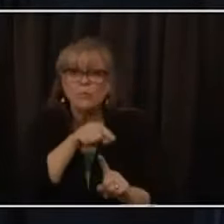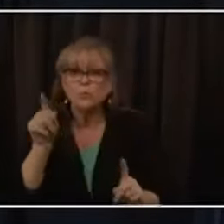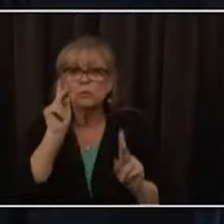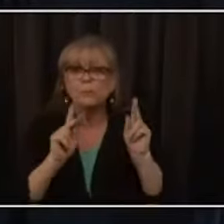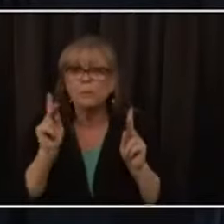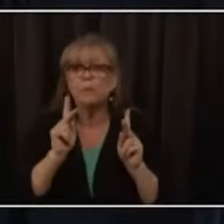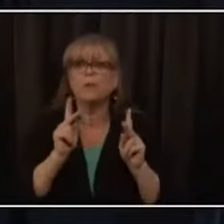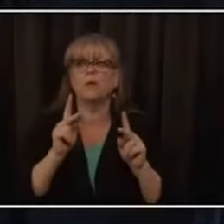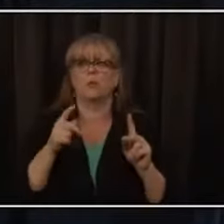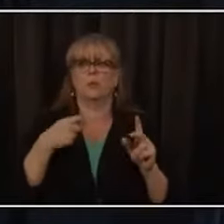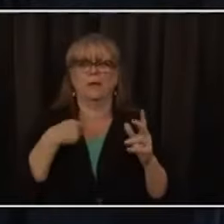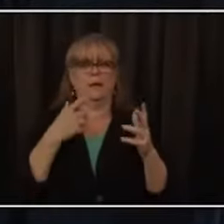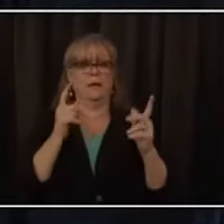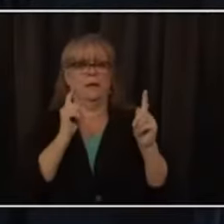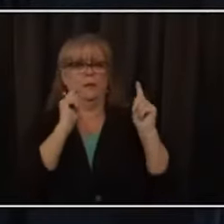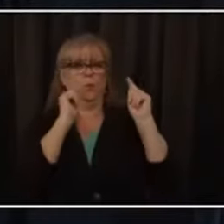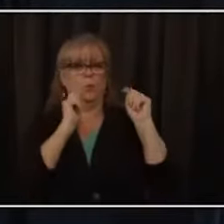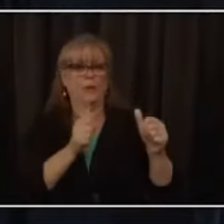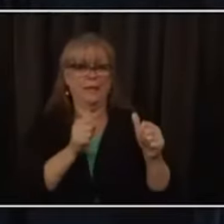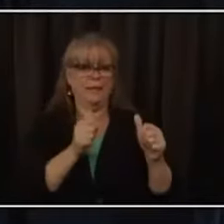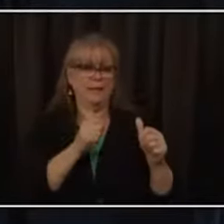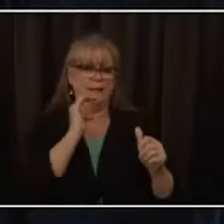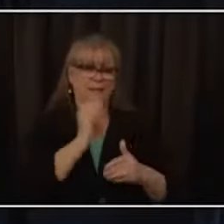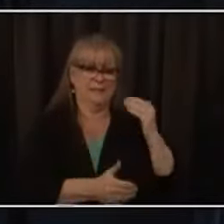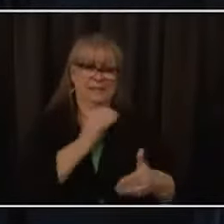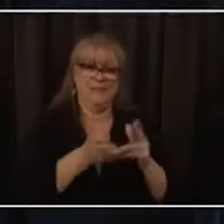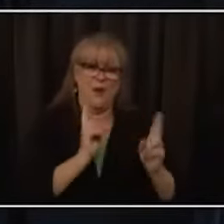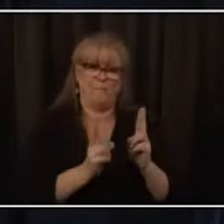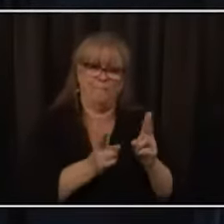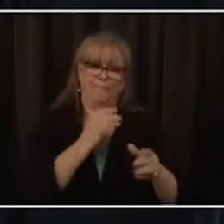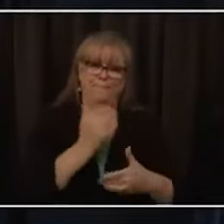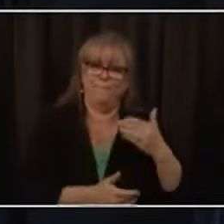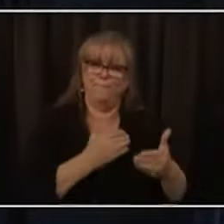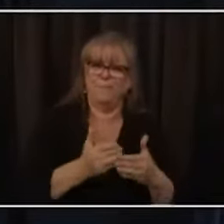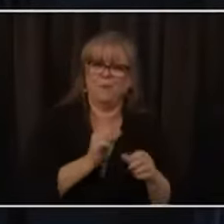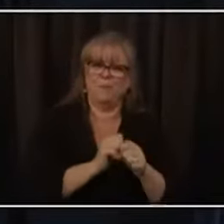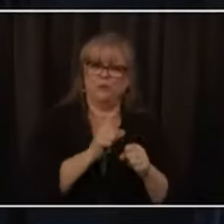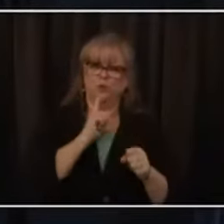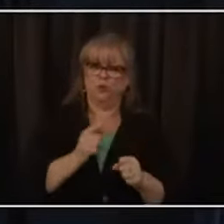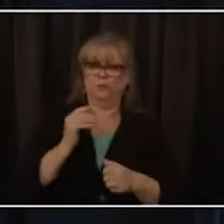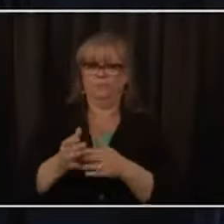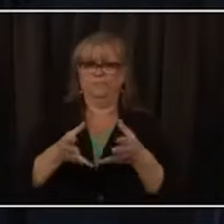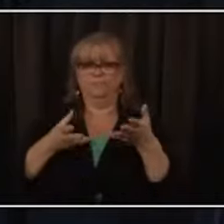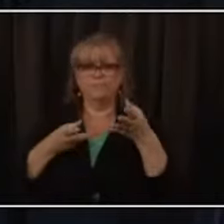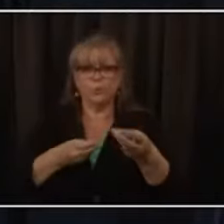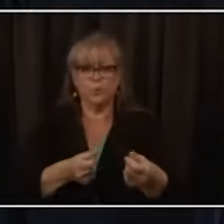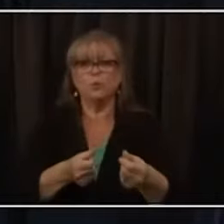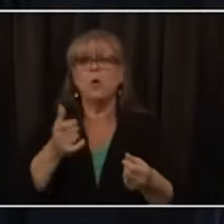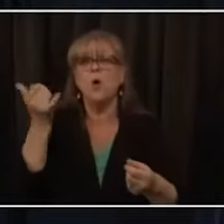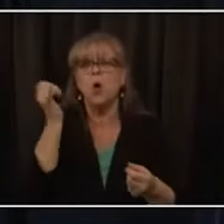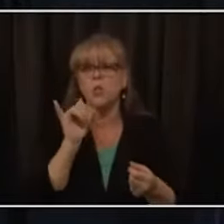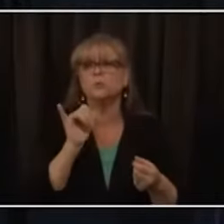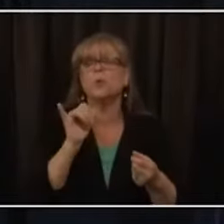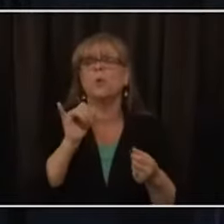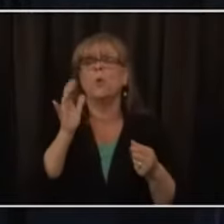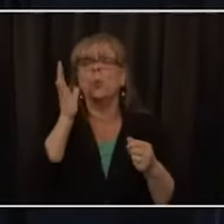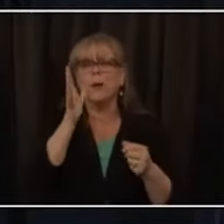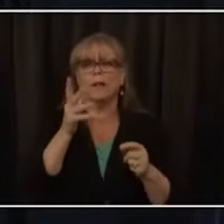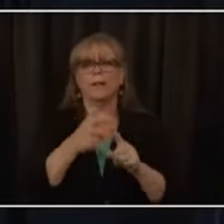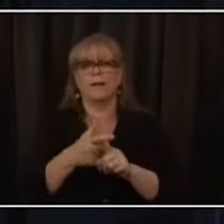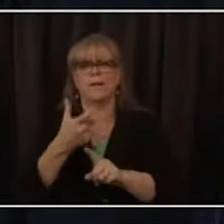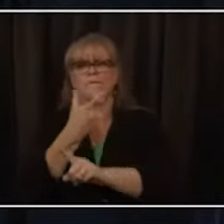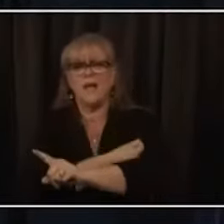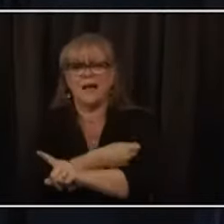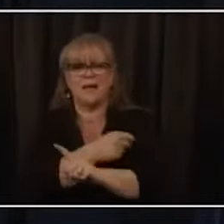progress, reflects the best way to communicate to the diverse populations that make up our state. Even with new